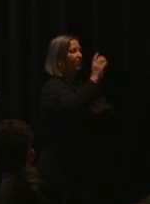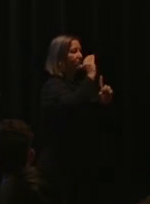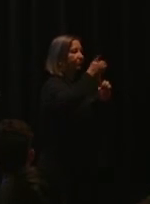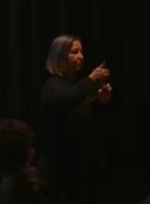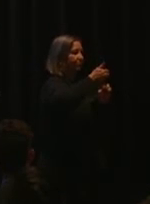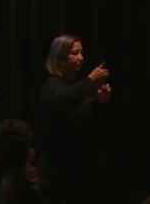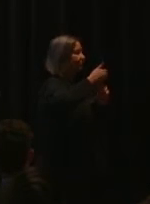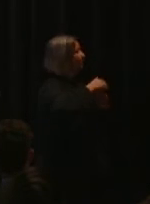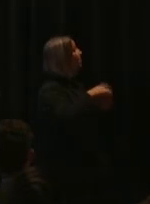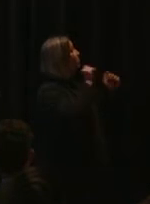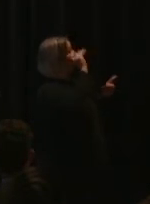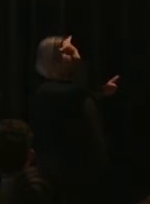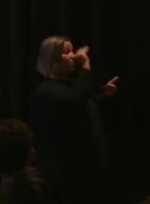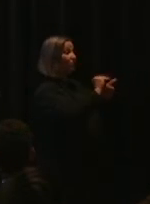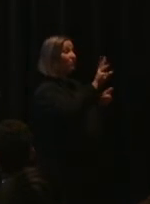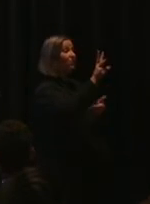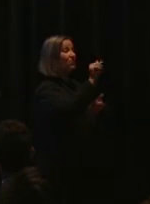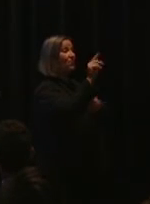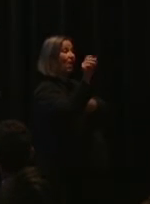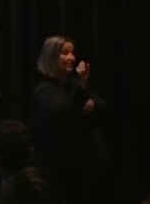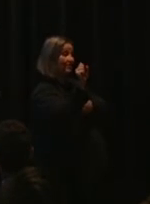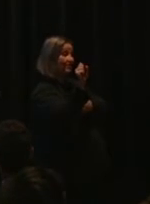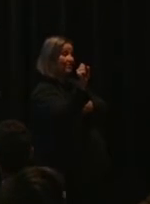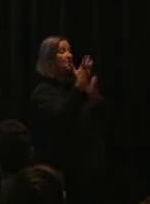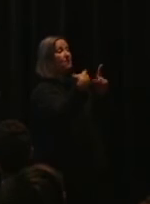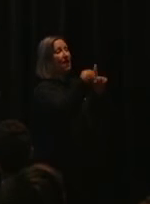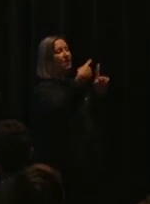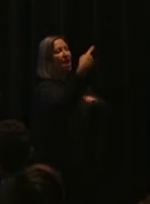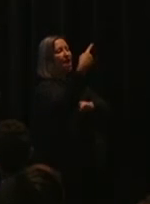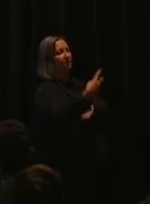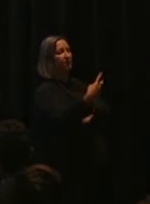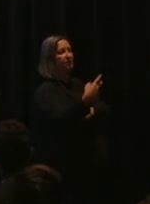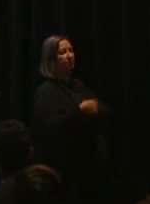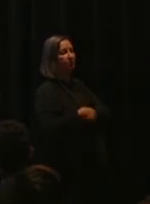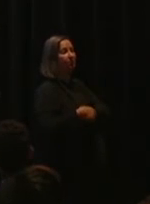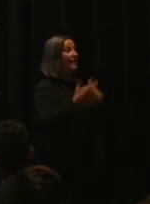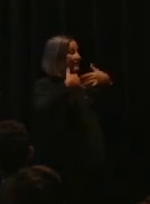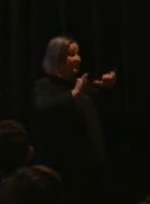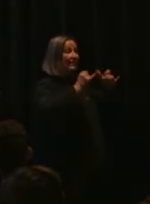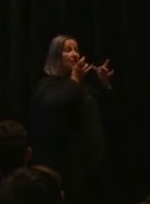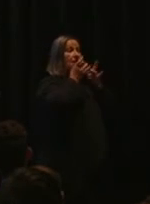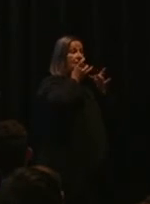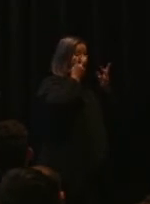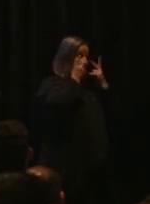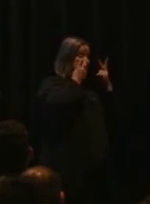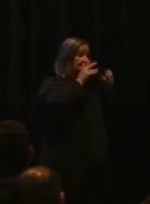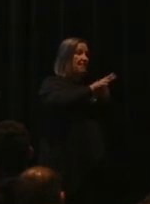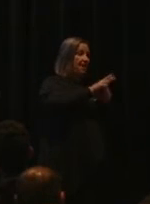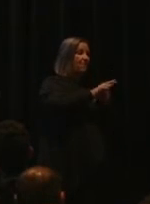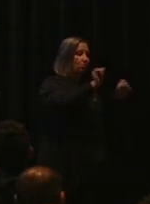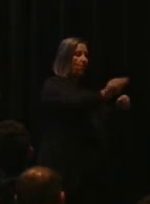can reduce the wattage approximately in half and get the same amount of useful light. Does that seem